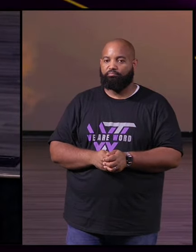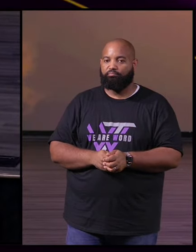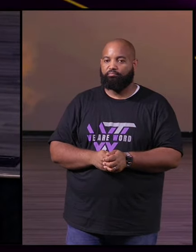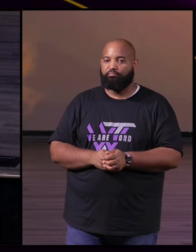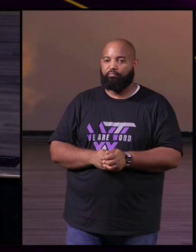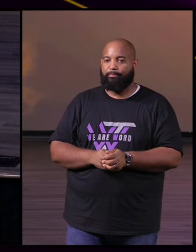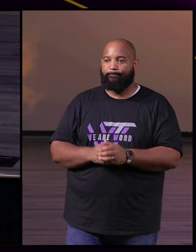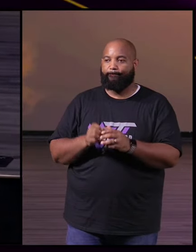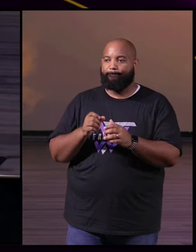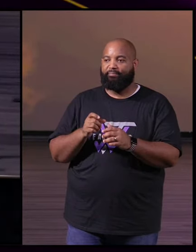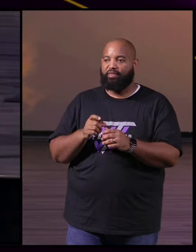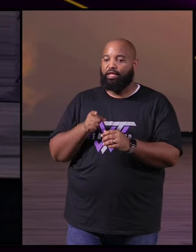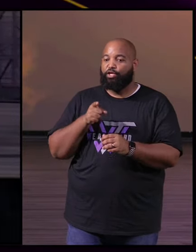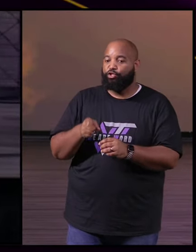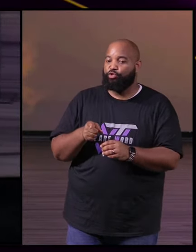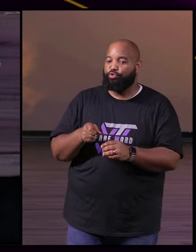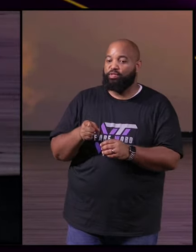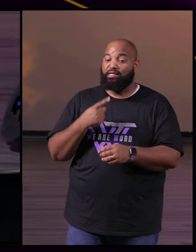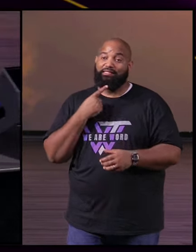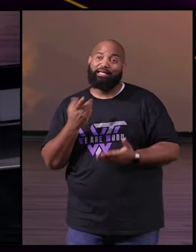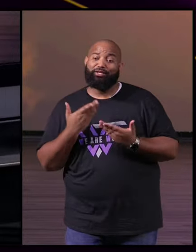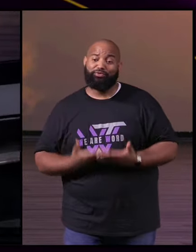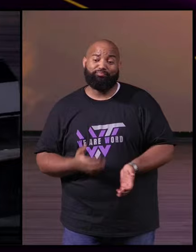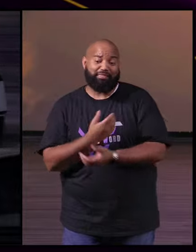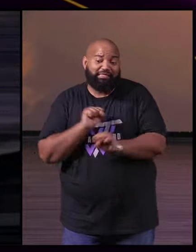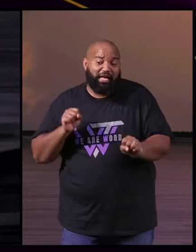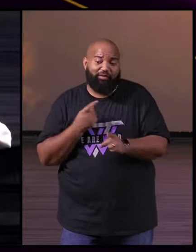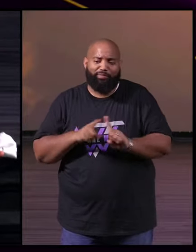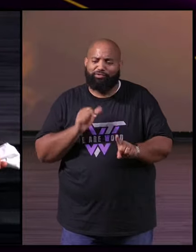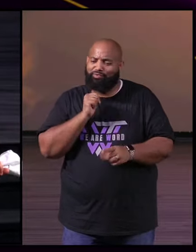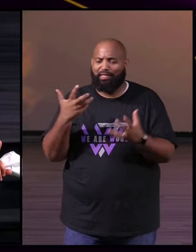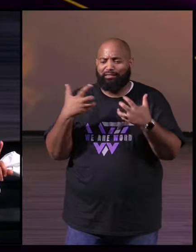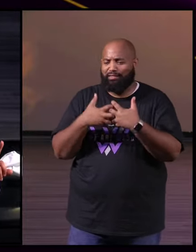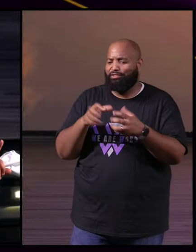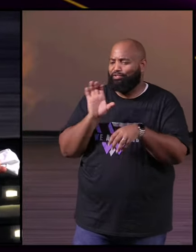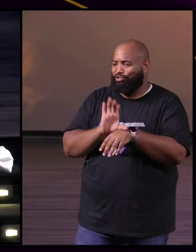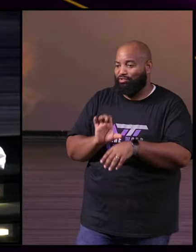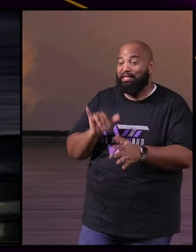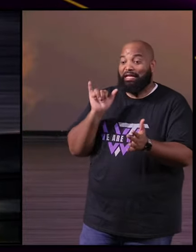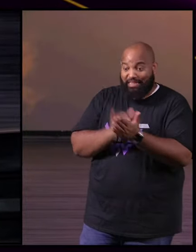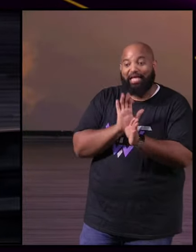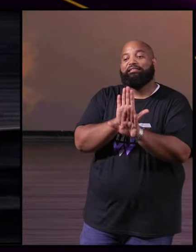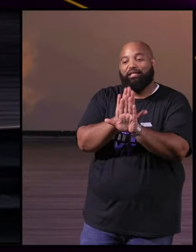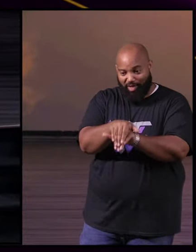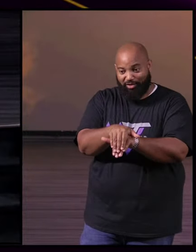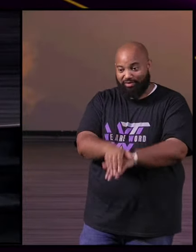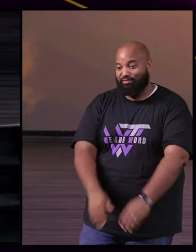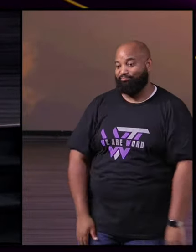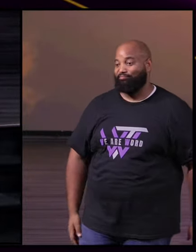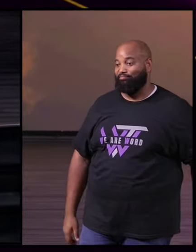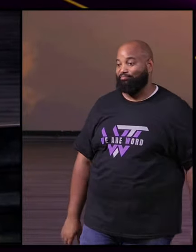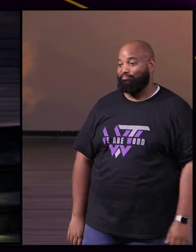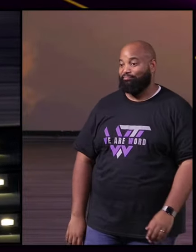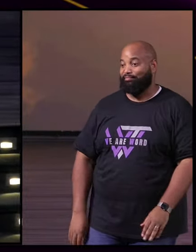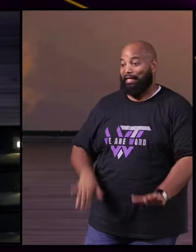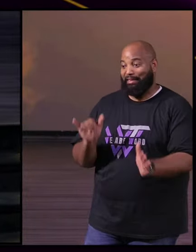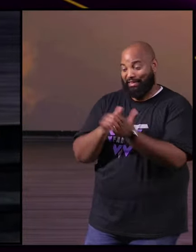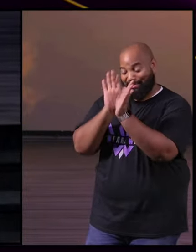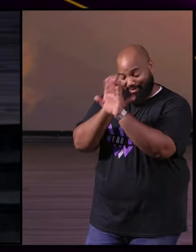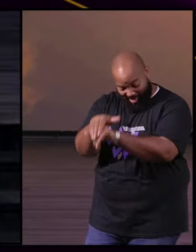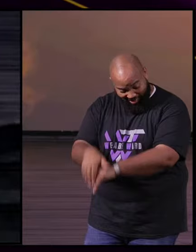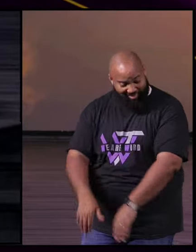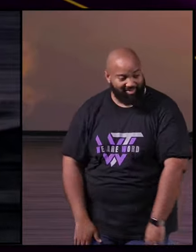The hypocrisy is your claim of salvation and not being in church. My God, that's the